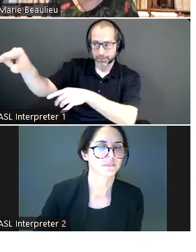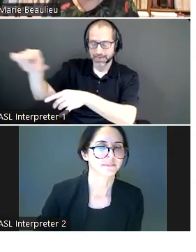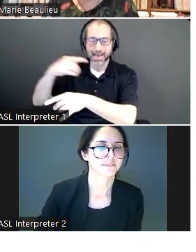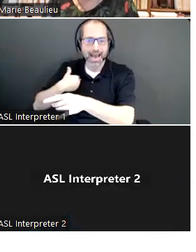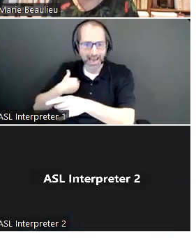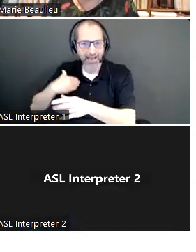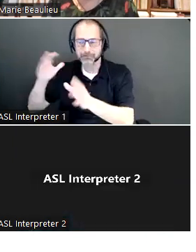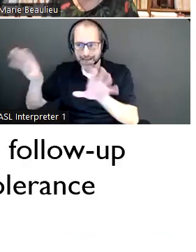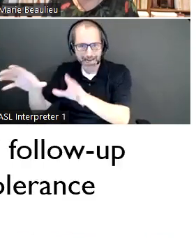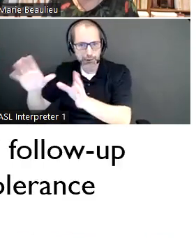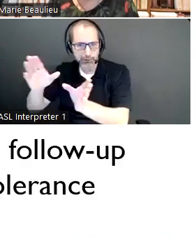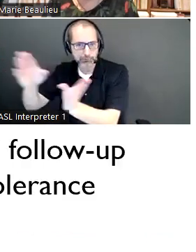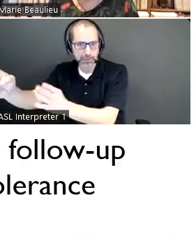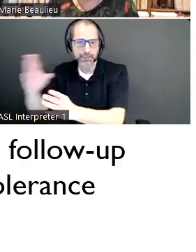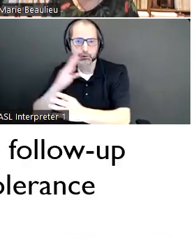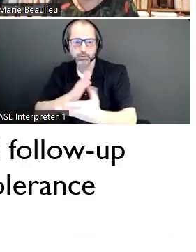older adults since